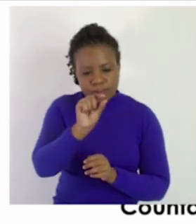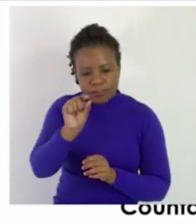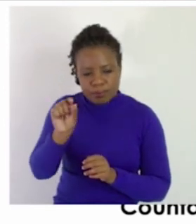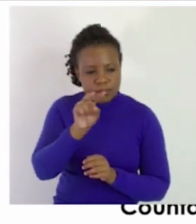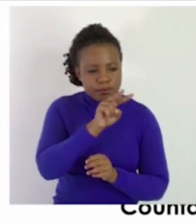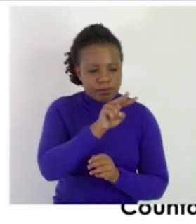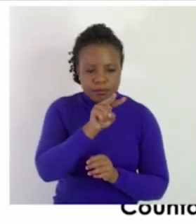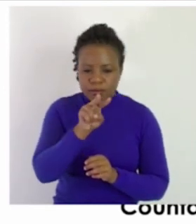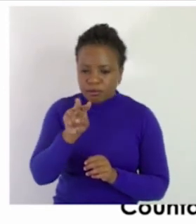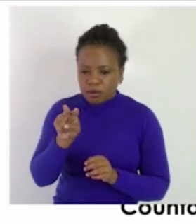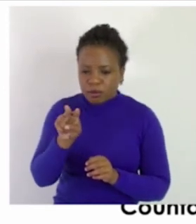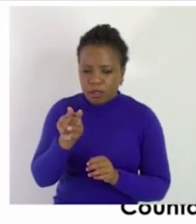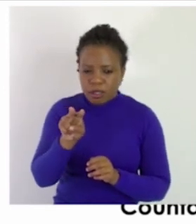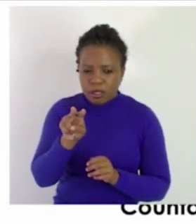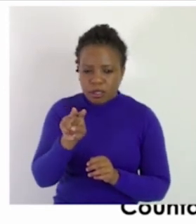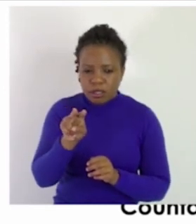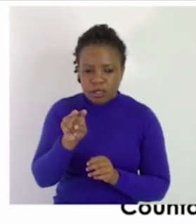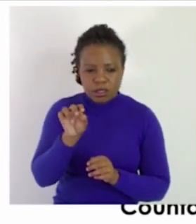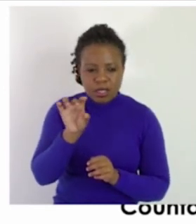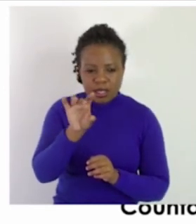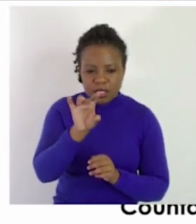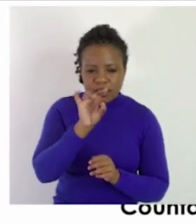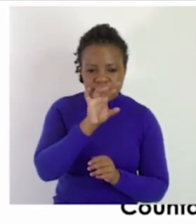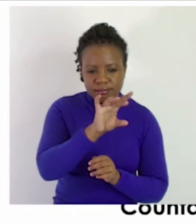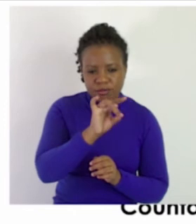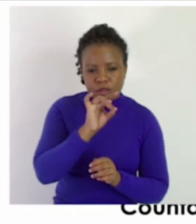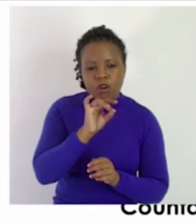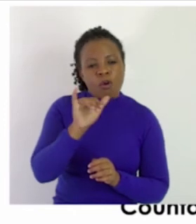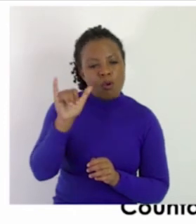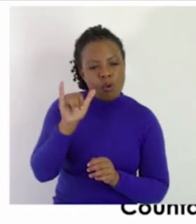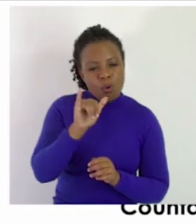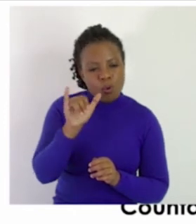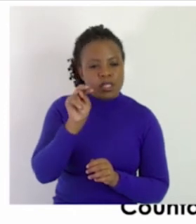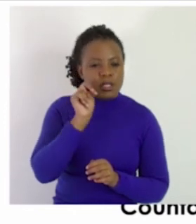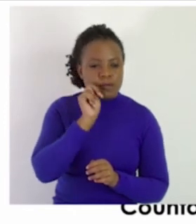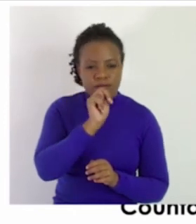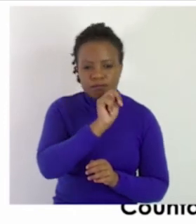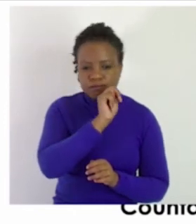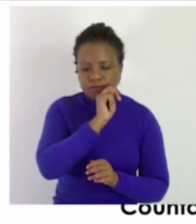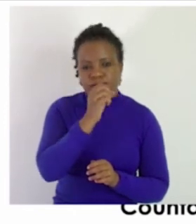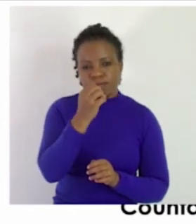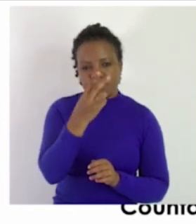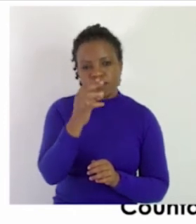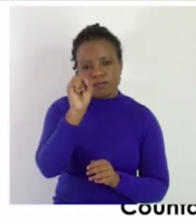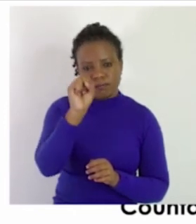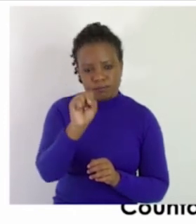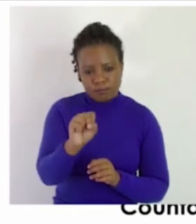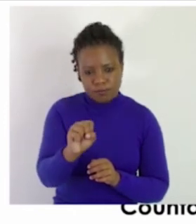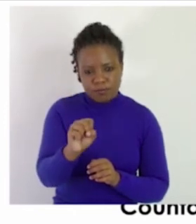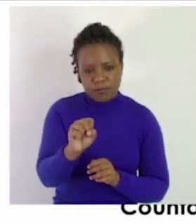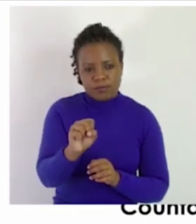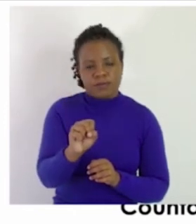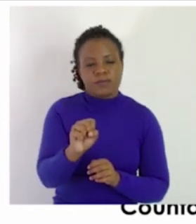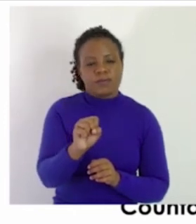nouns in each sentence and write it on the line provided. That becomes